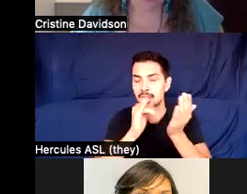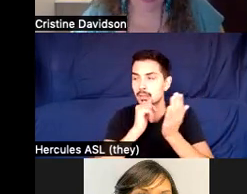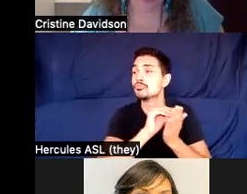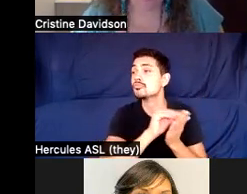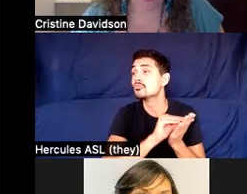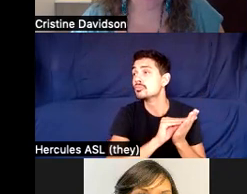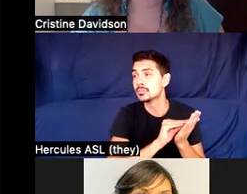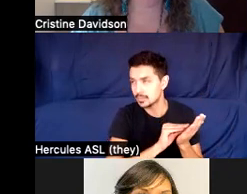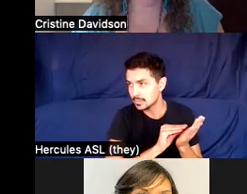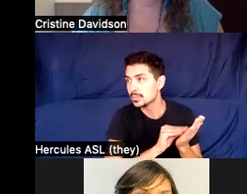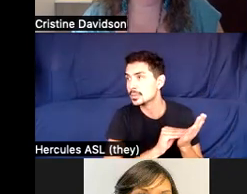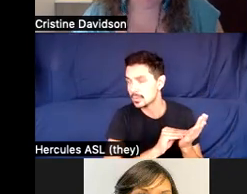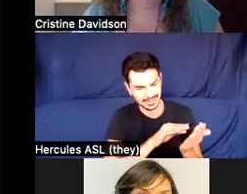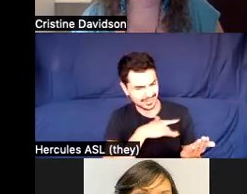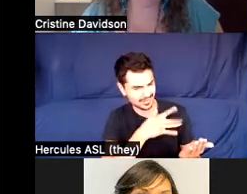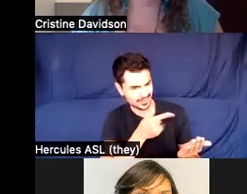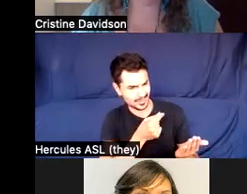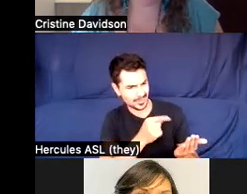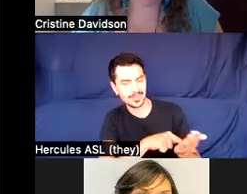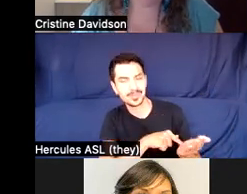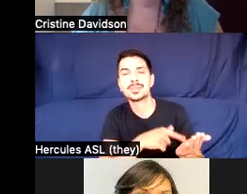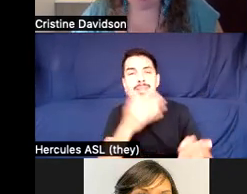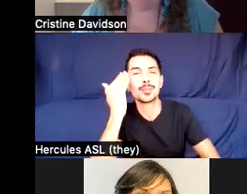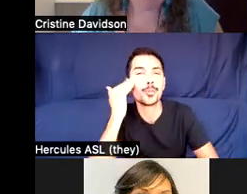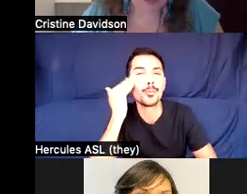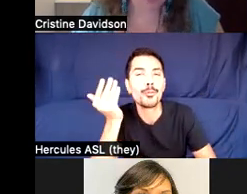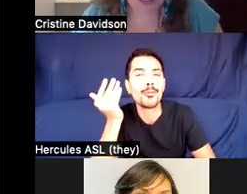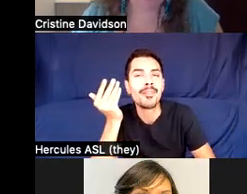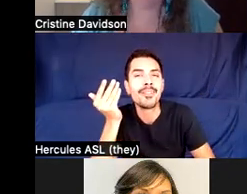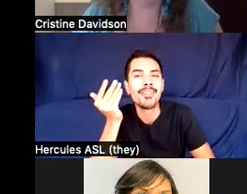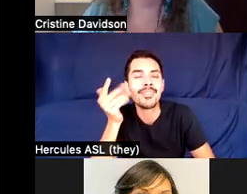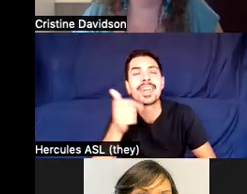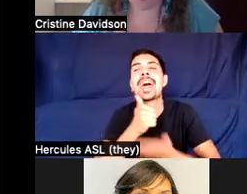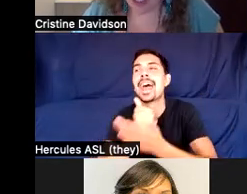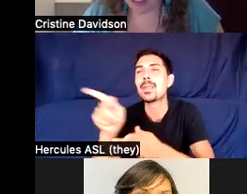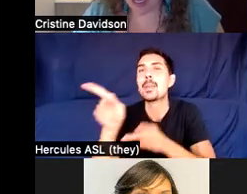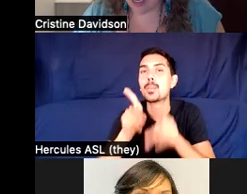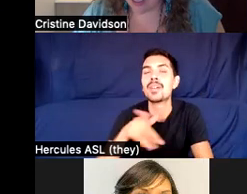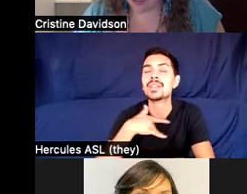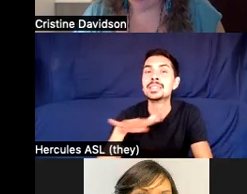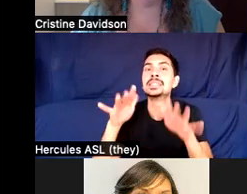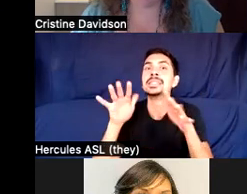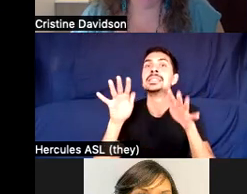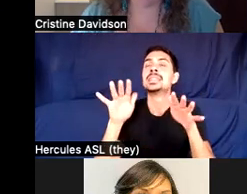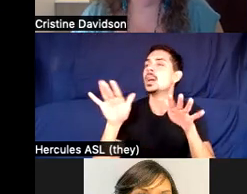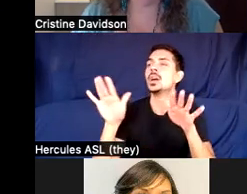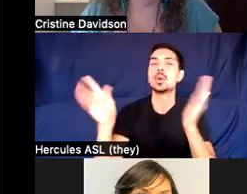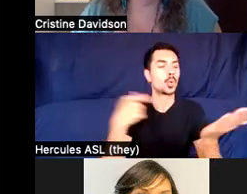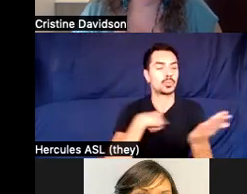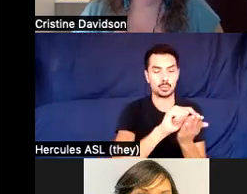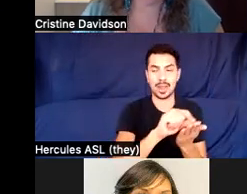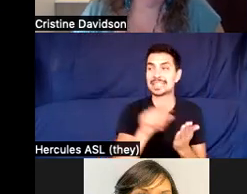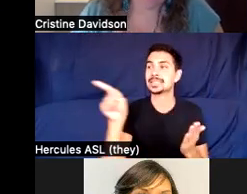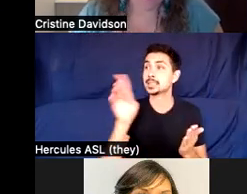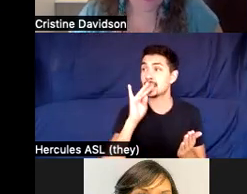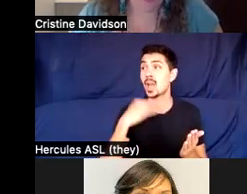be transparent. That can be super comforting to the person that you're sitting there asking questions. Everybody has their own